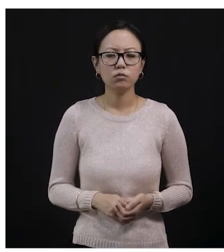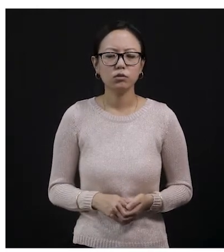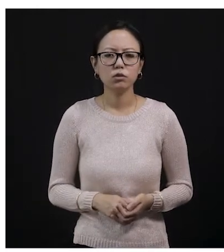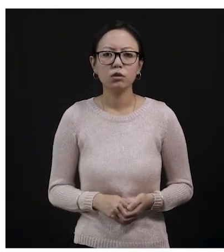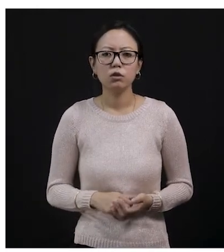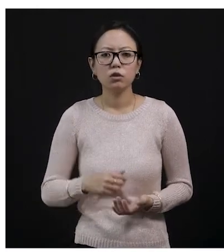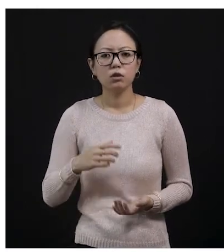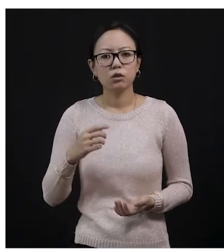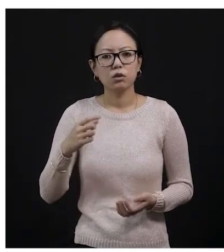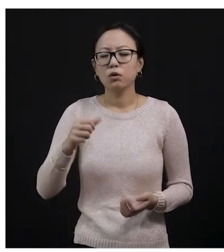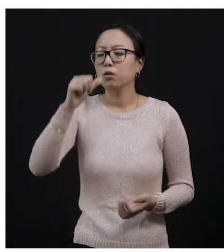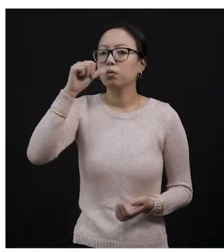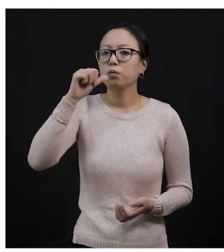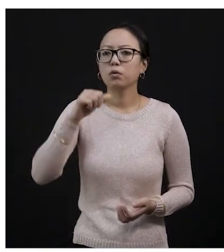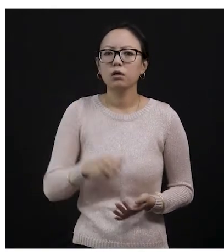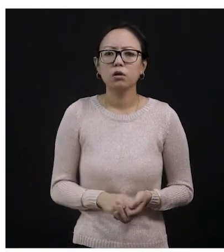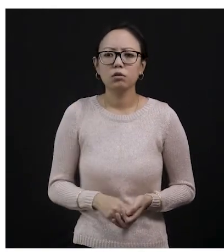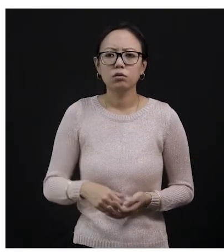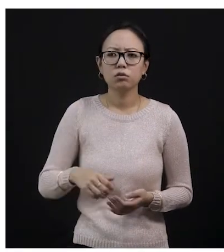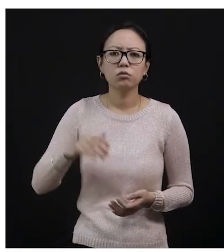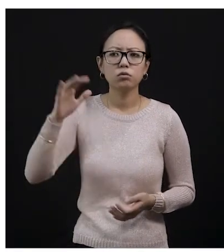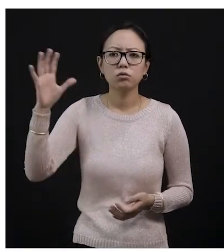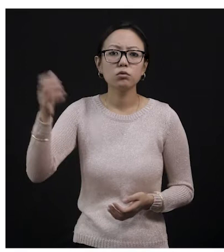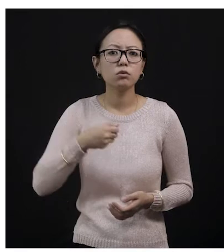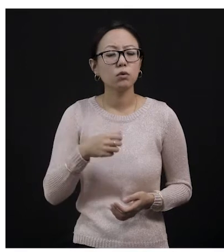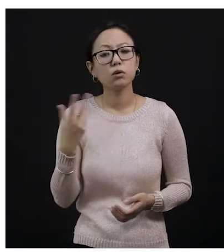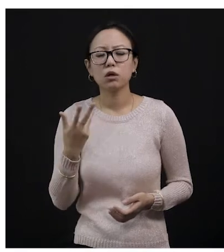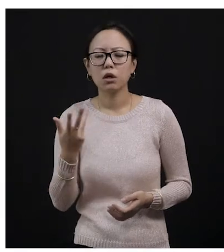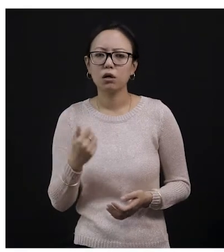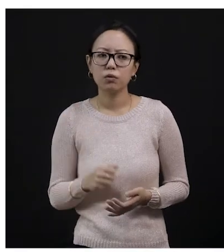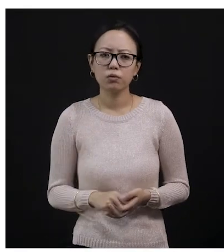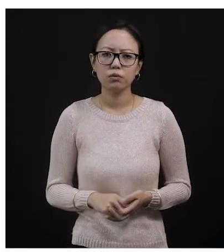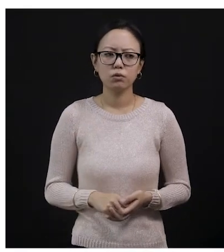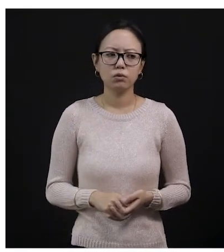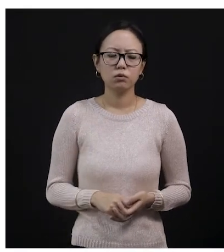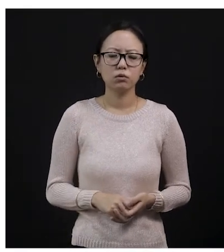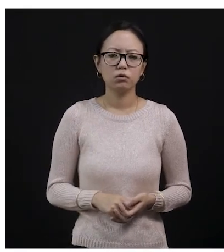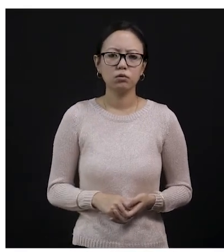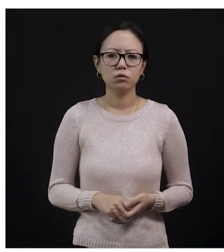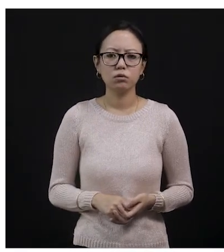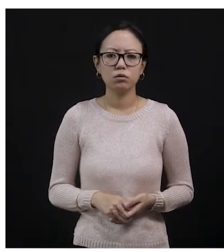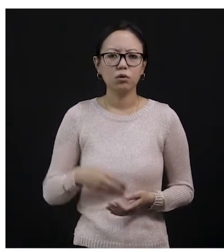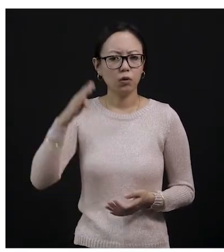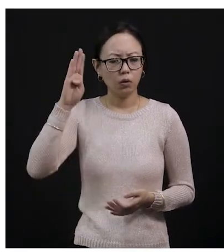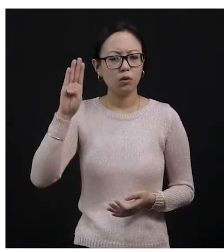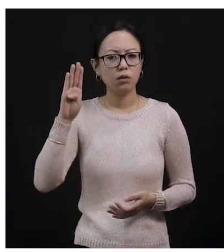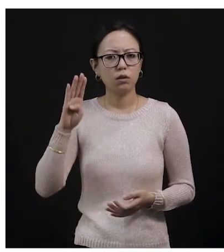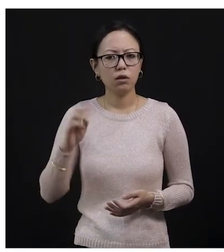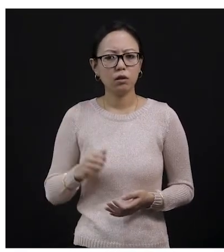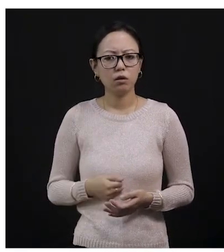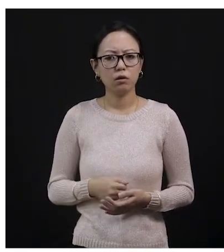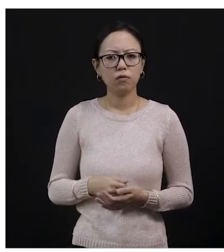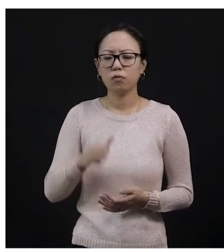looked at. The water, from where did it came? Yes, it was given out by the leaves, but how did the leaves get the water?